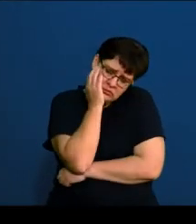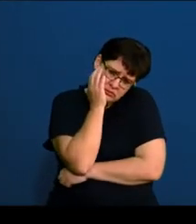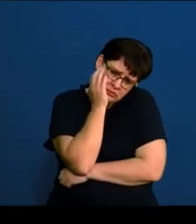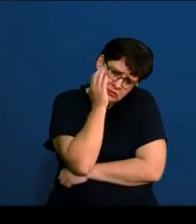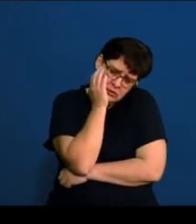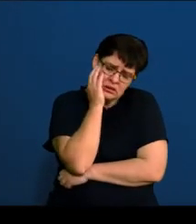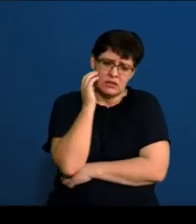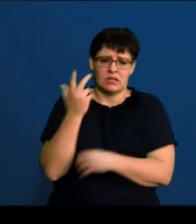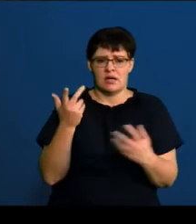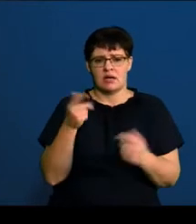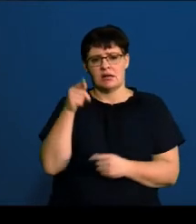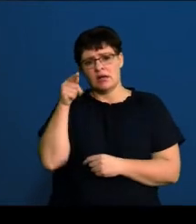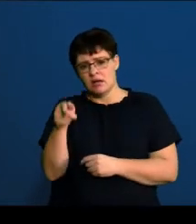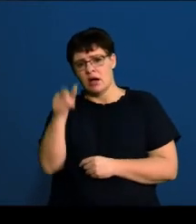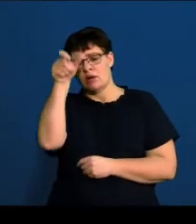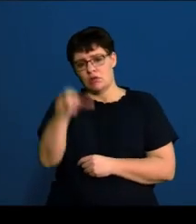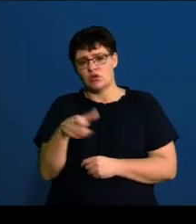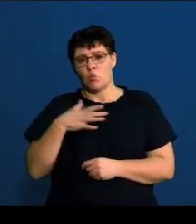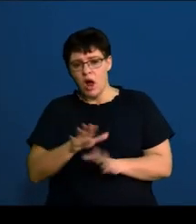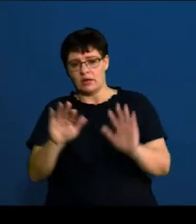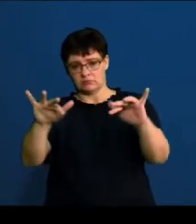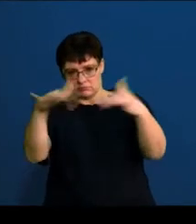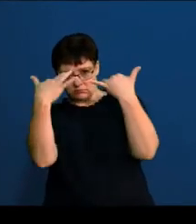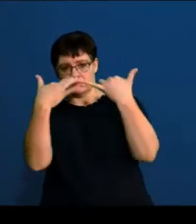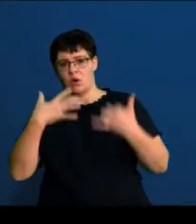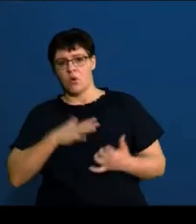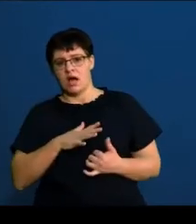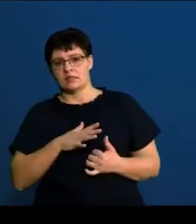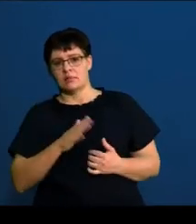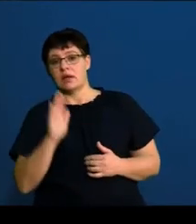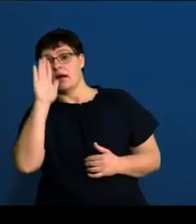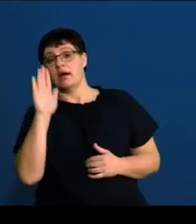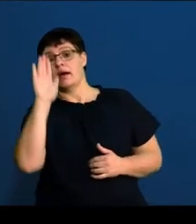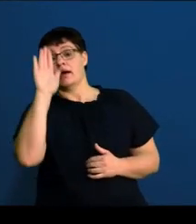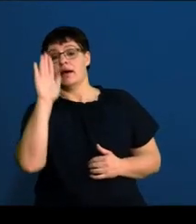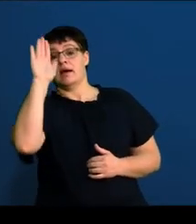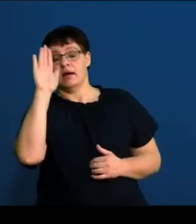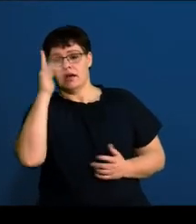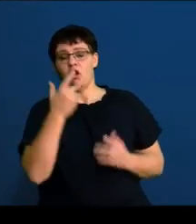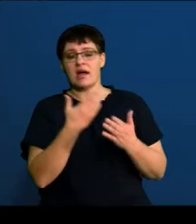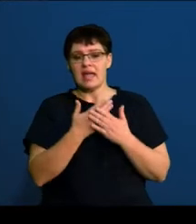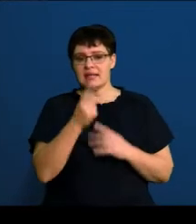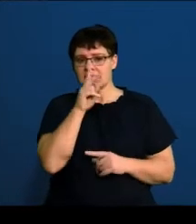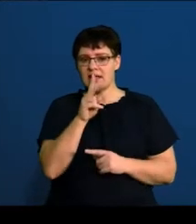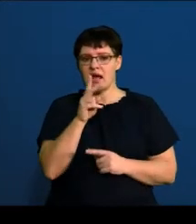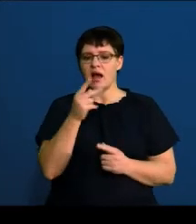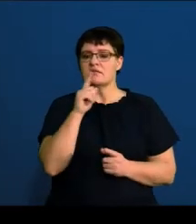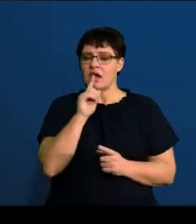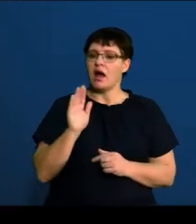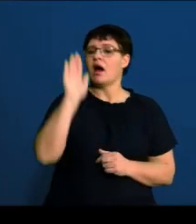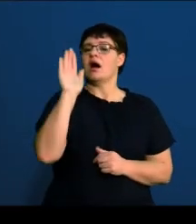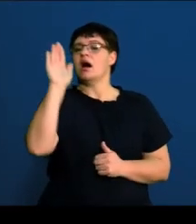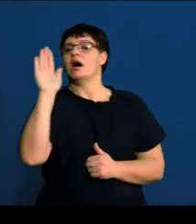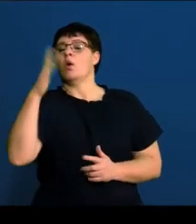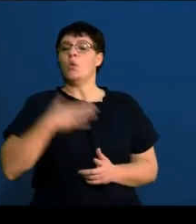head. This guy obviously wants some attention, and he's raising his hands so that you can actually notice that he's trying to say